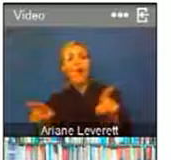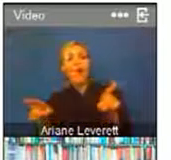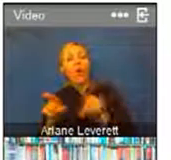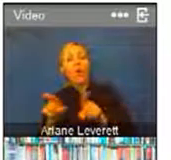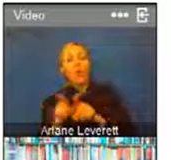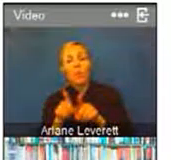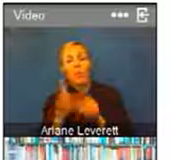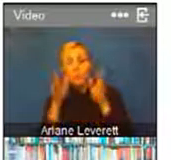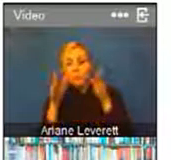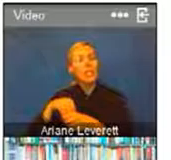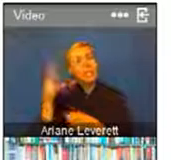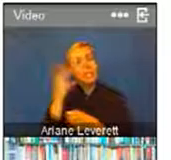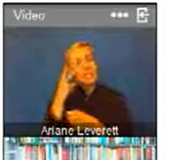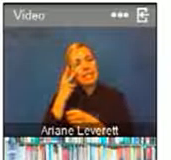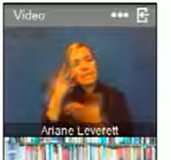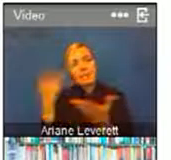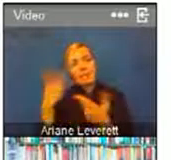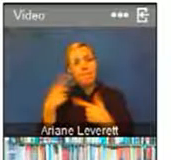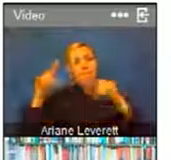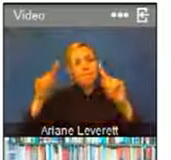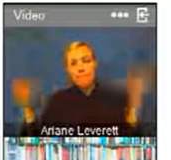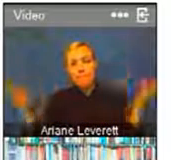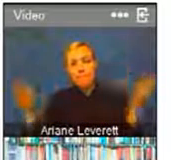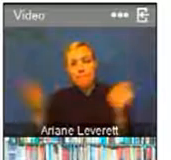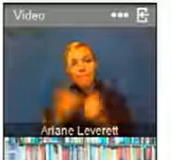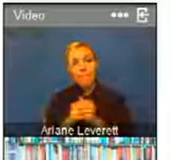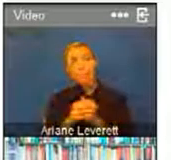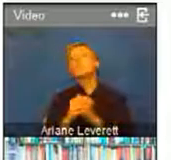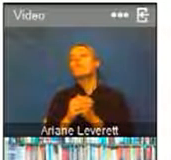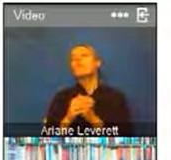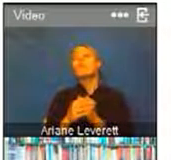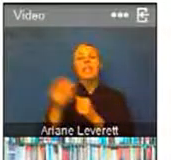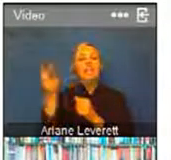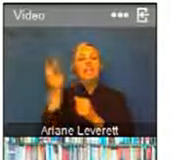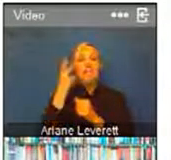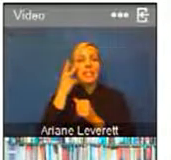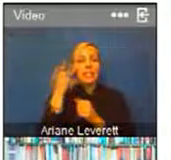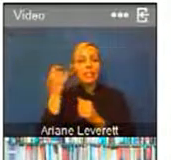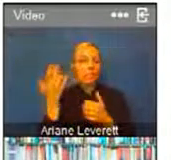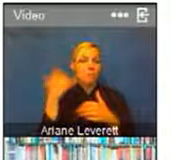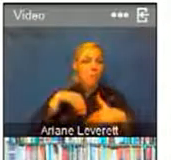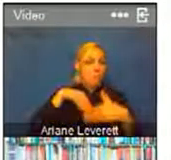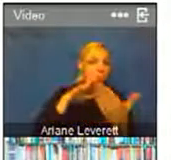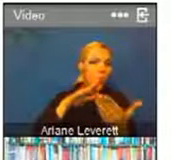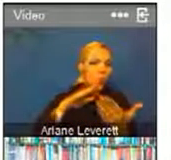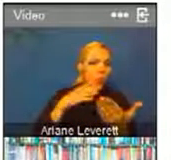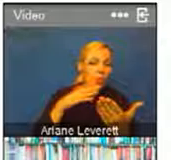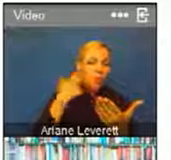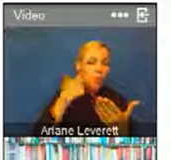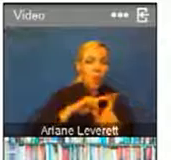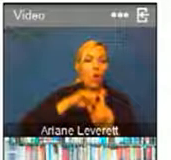So, I see the question. I hope that the colleagues in Munich can see the question. I